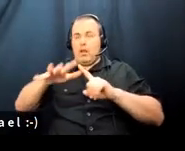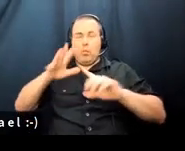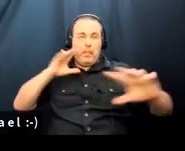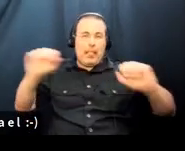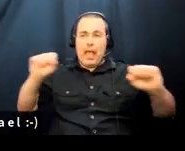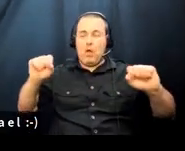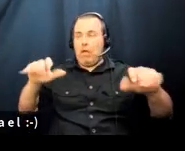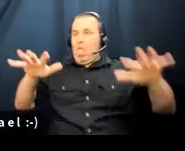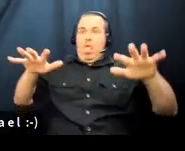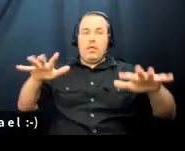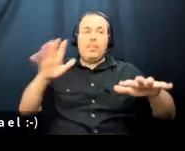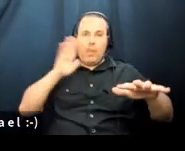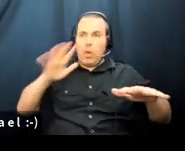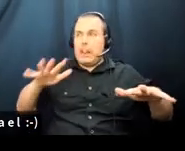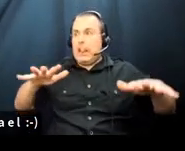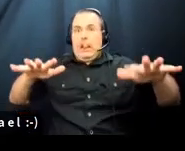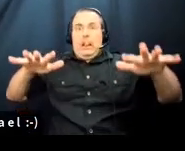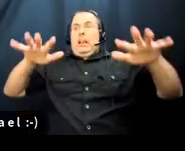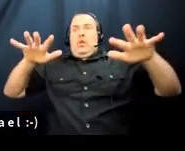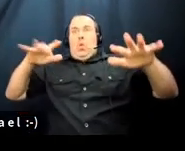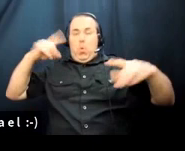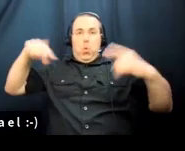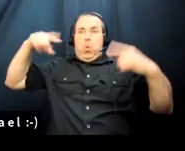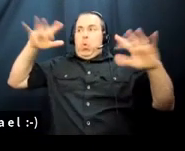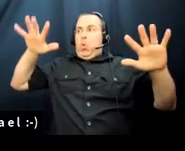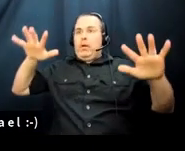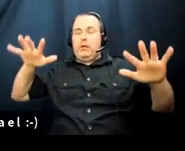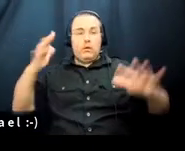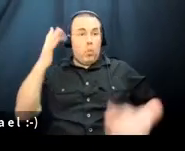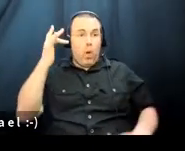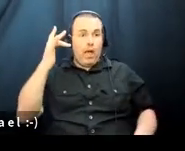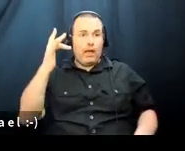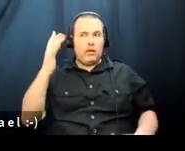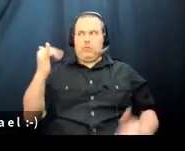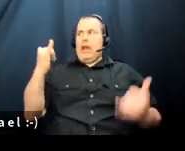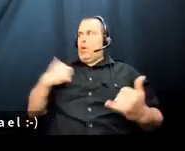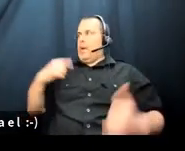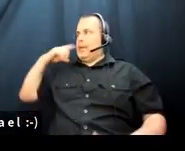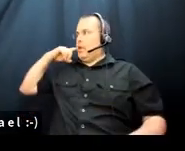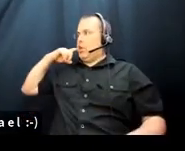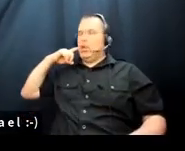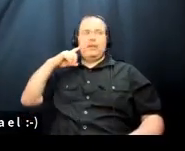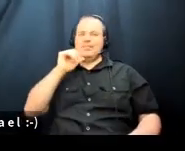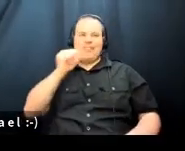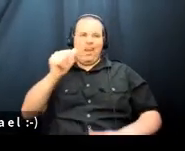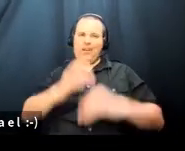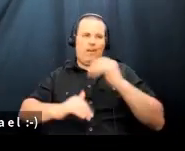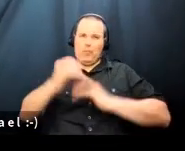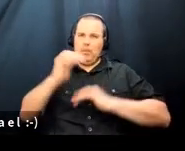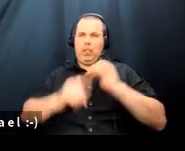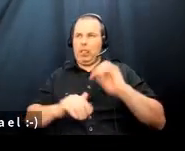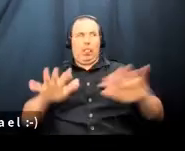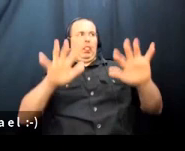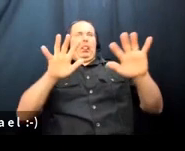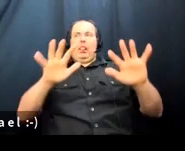up. And that can be because now I'm hearing it and it's uncomfortable.